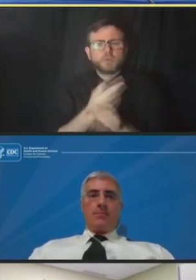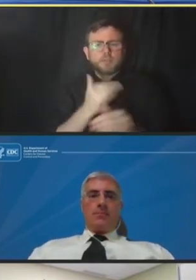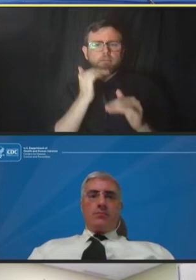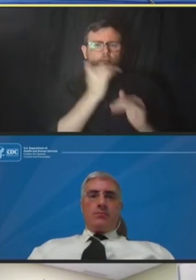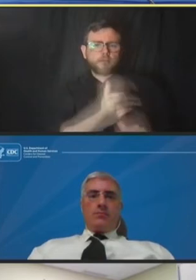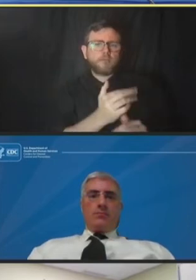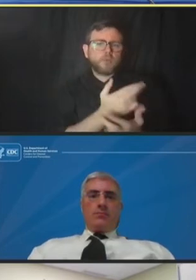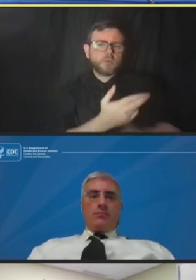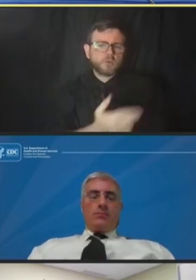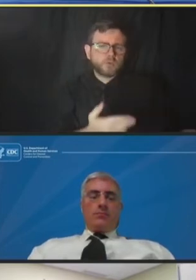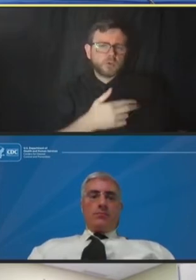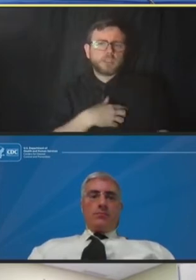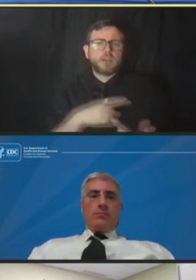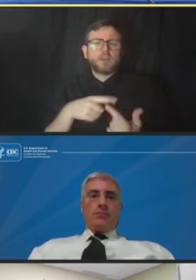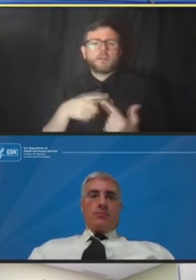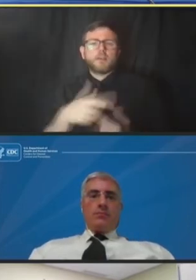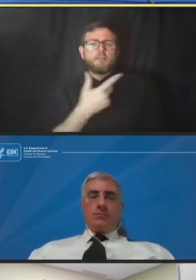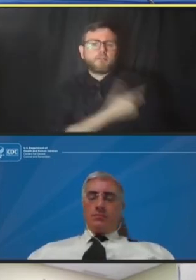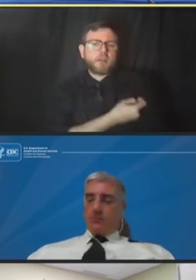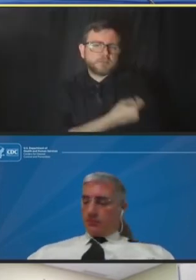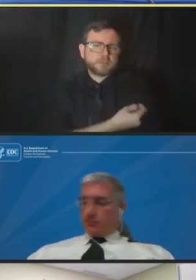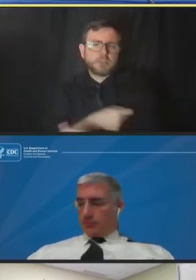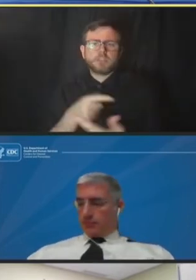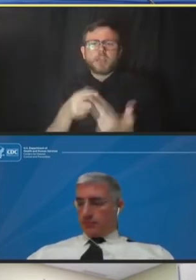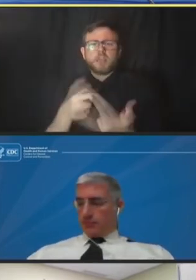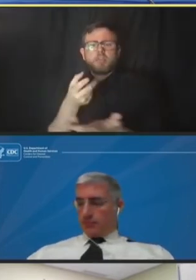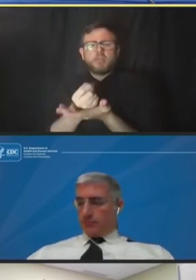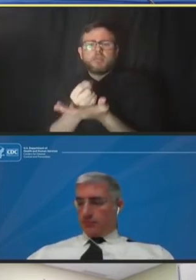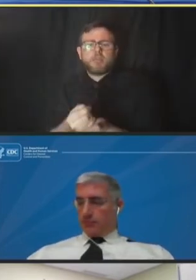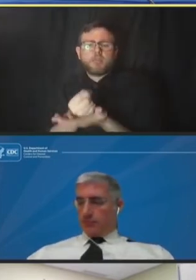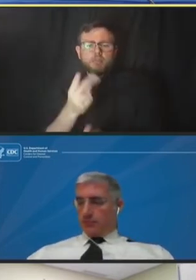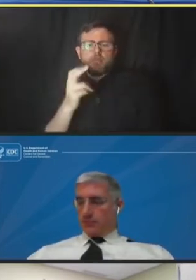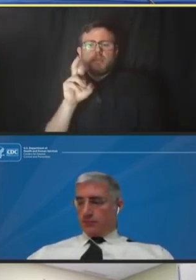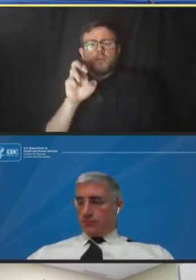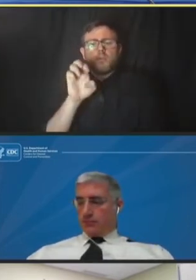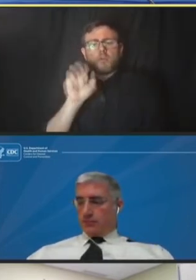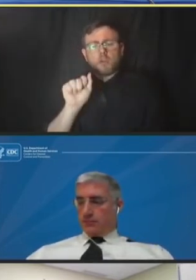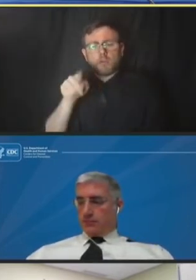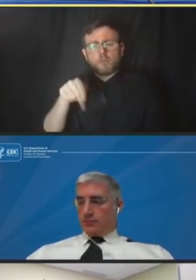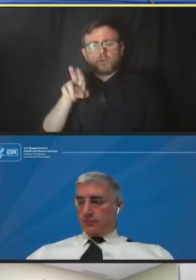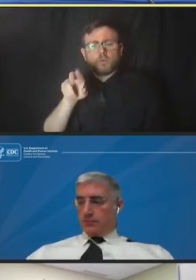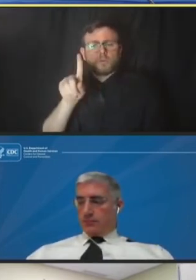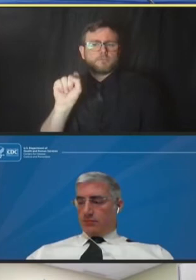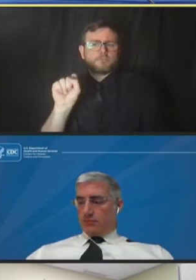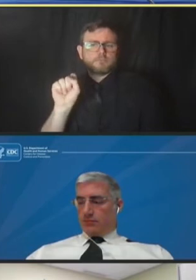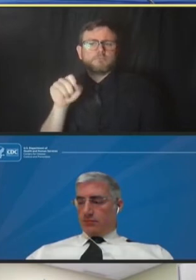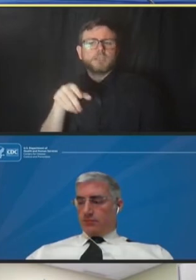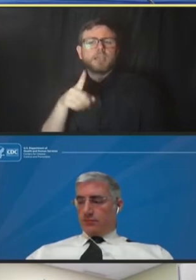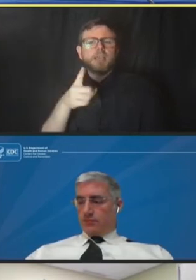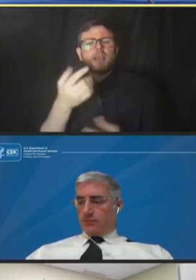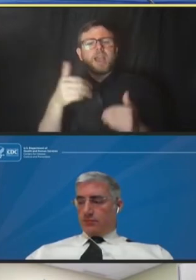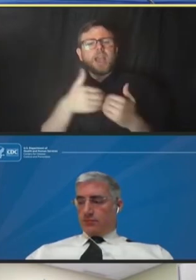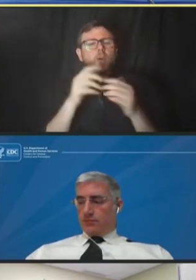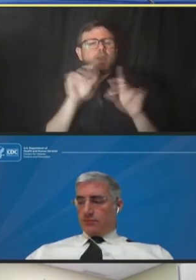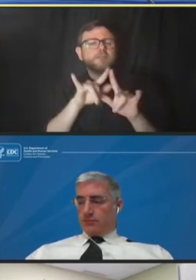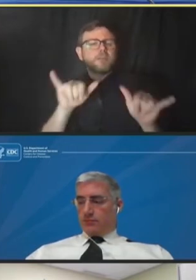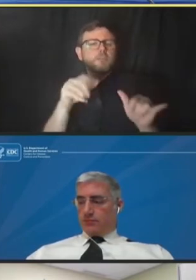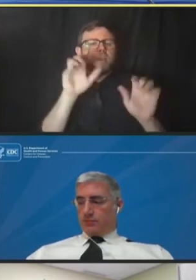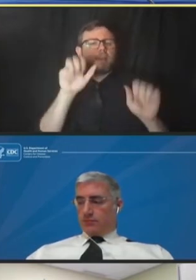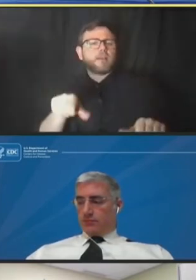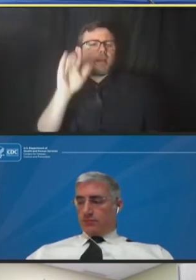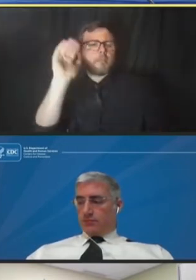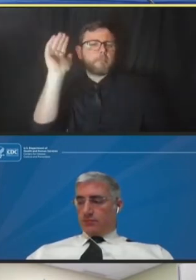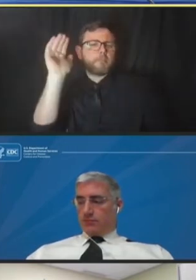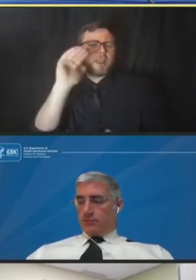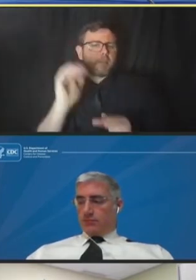therapeutics, and to do all that in a way that also minimizes stigma. So I'm